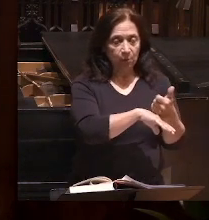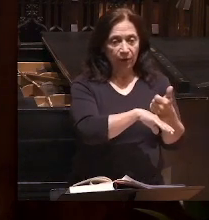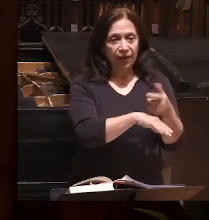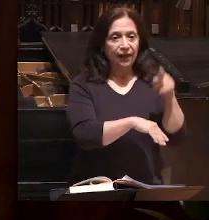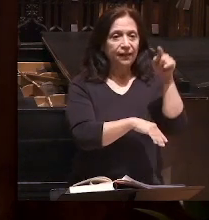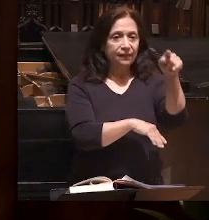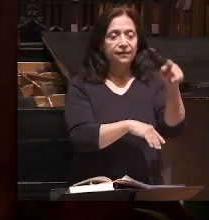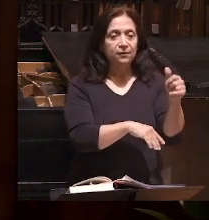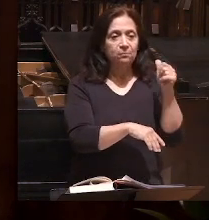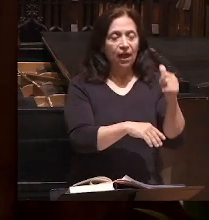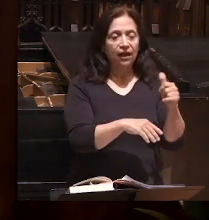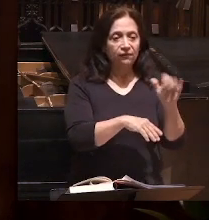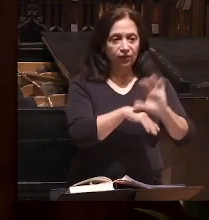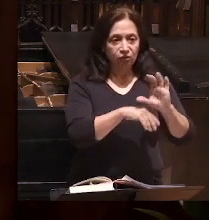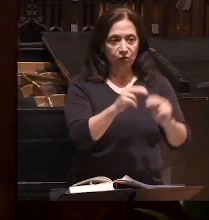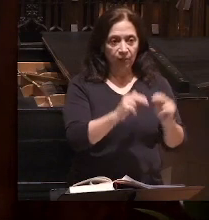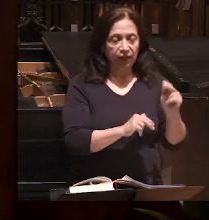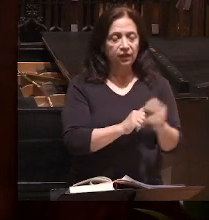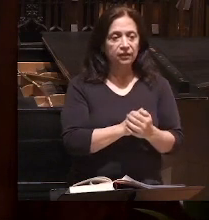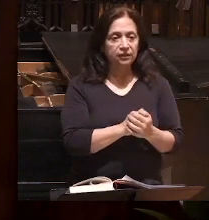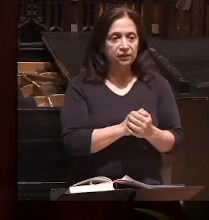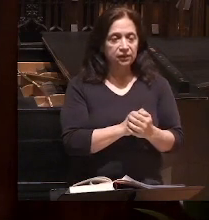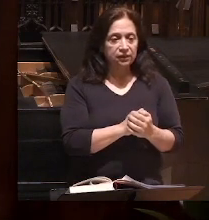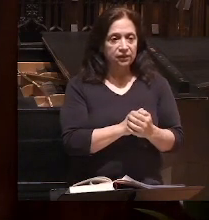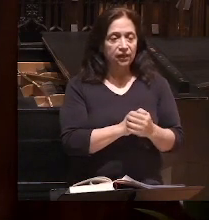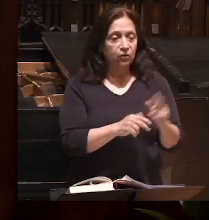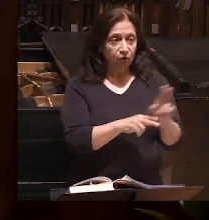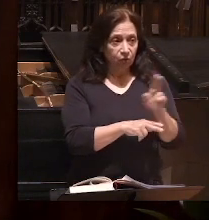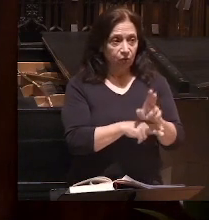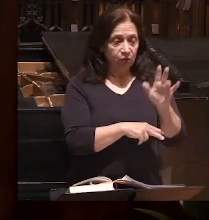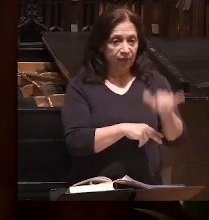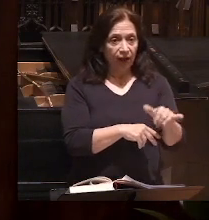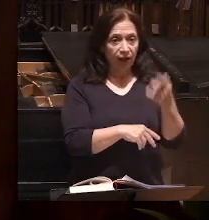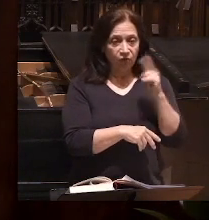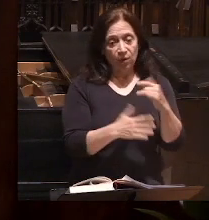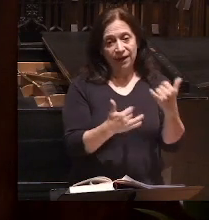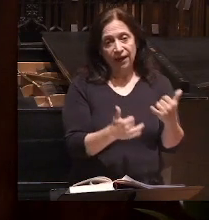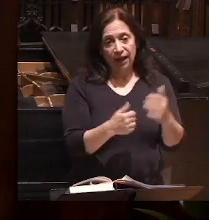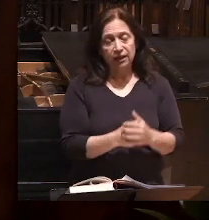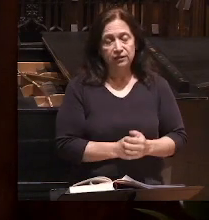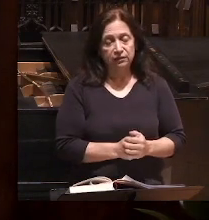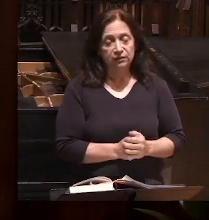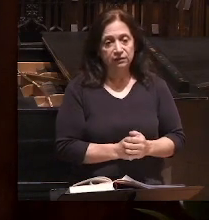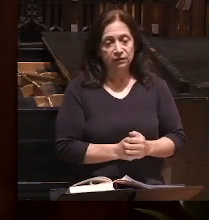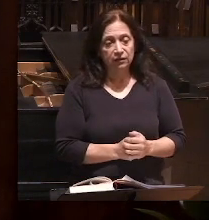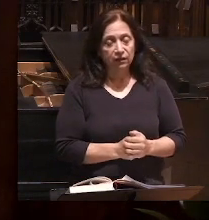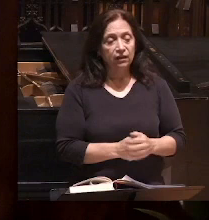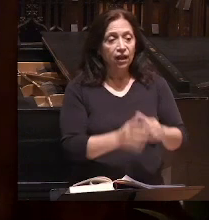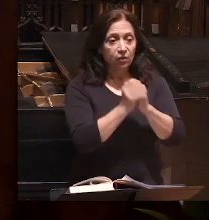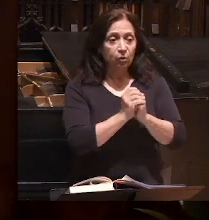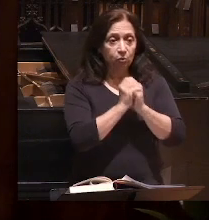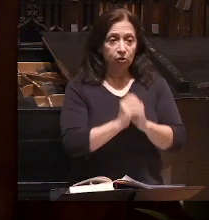in the back of the sanctuary. You can utilize that for today. After